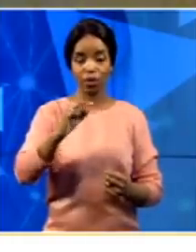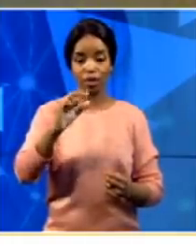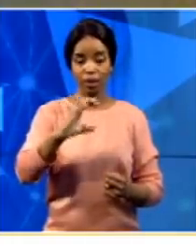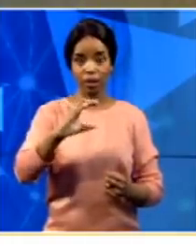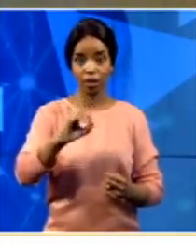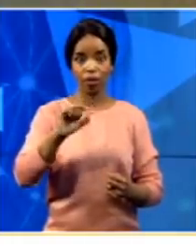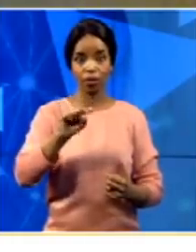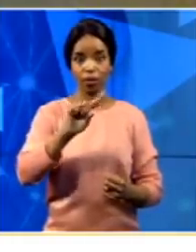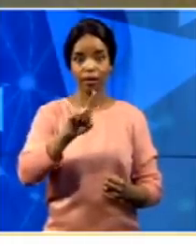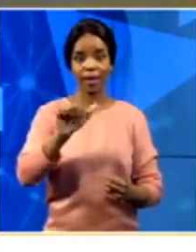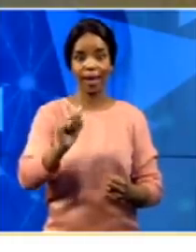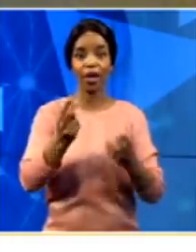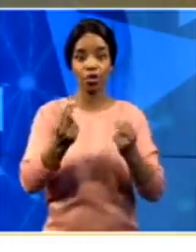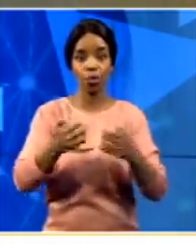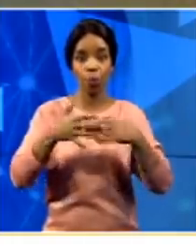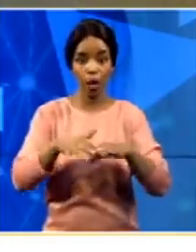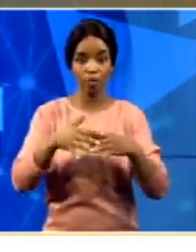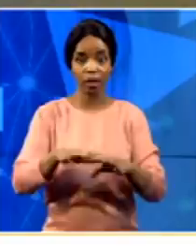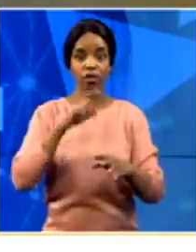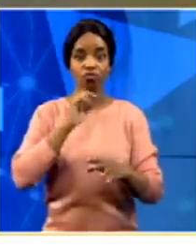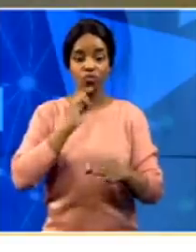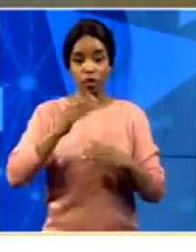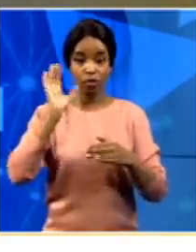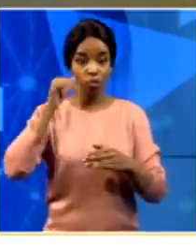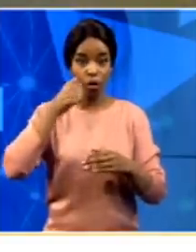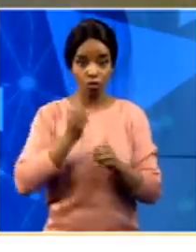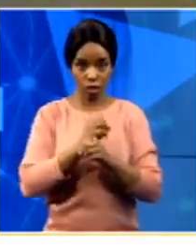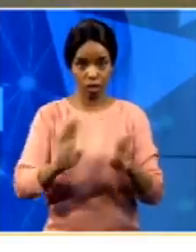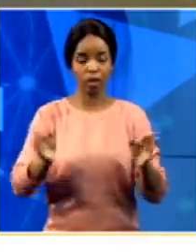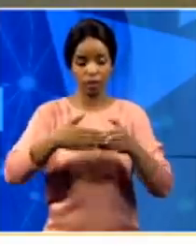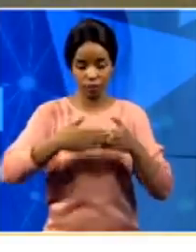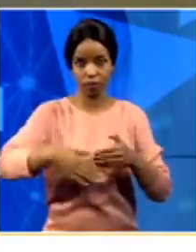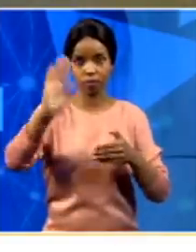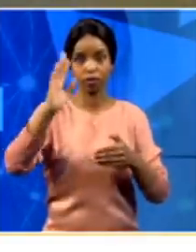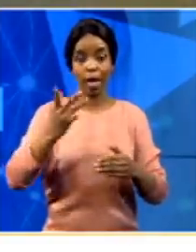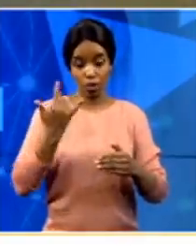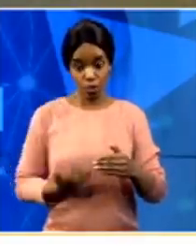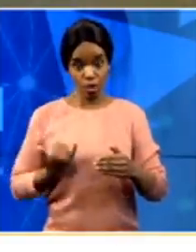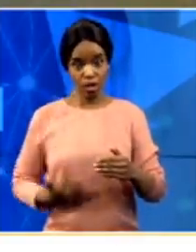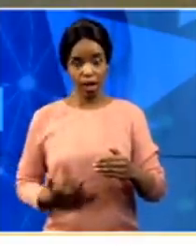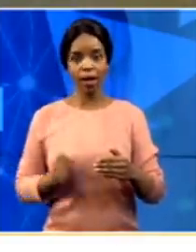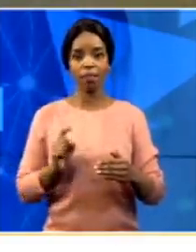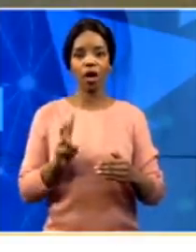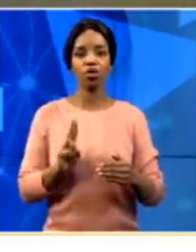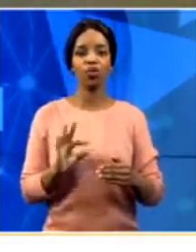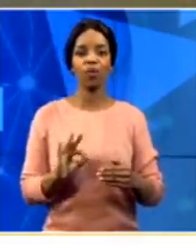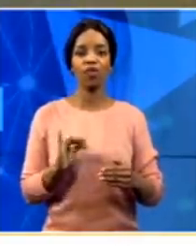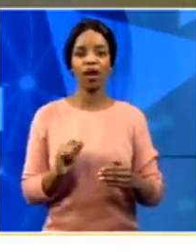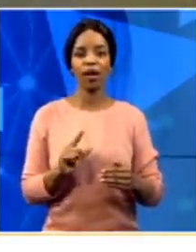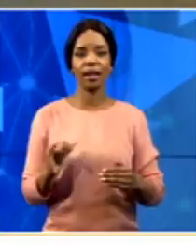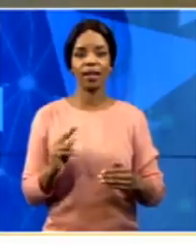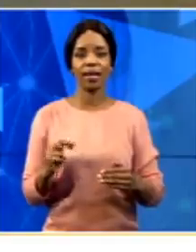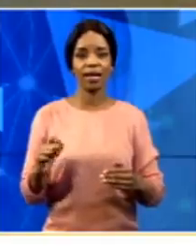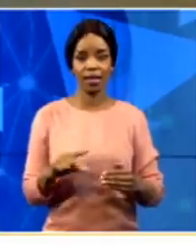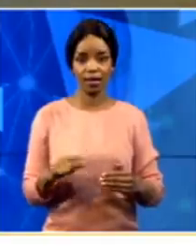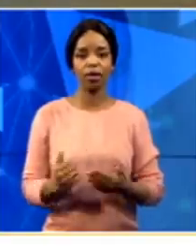go to. But at this point, go to ufiling.co.za. It's up, it's running, register. That's the most important thing, register. And then at least